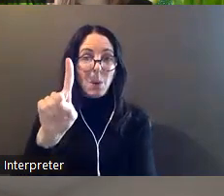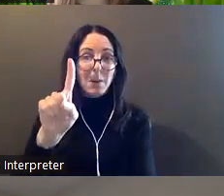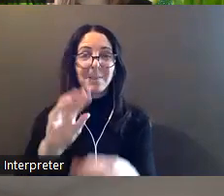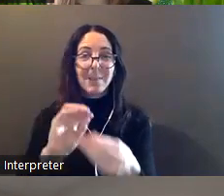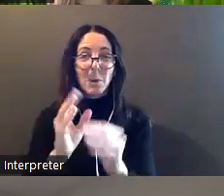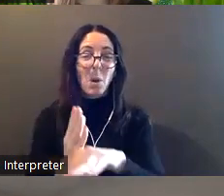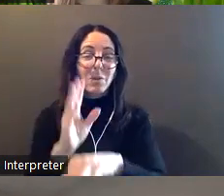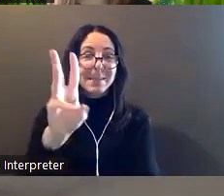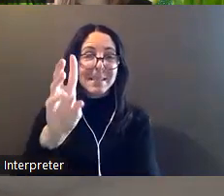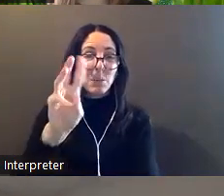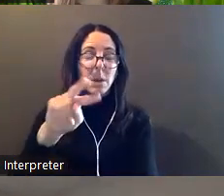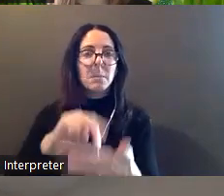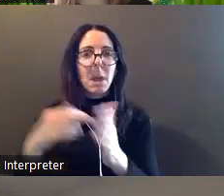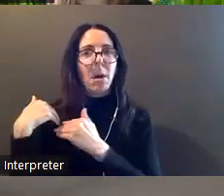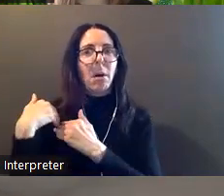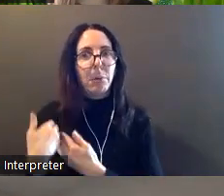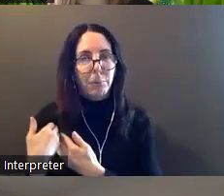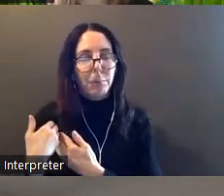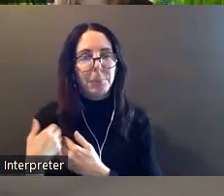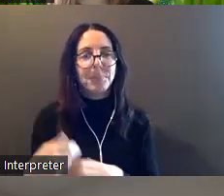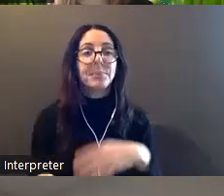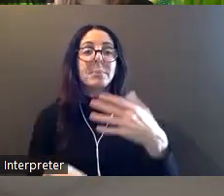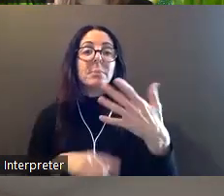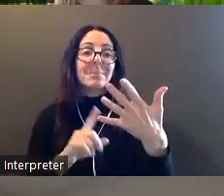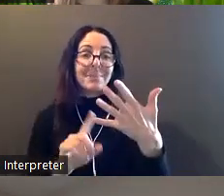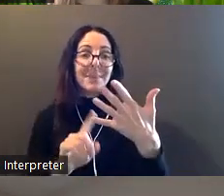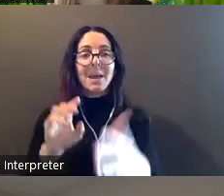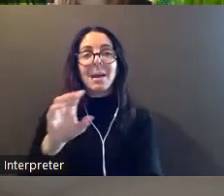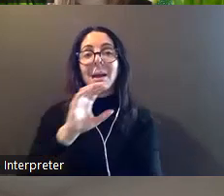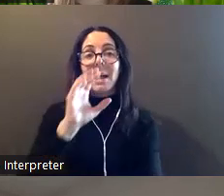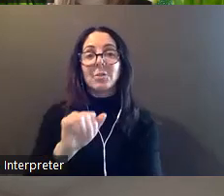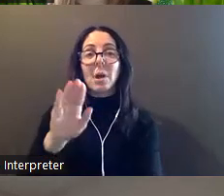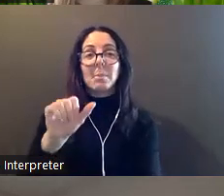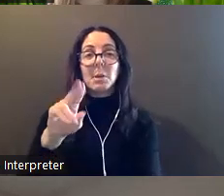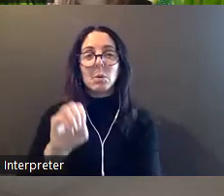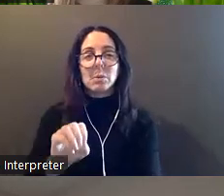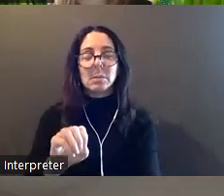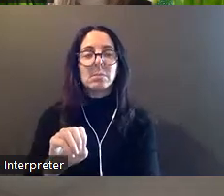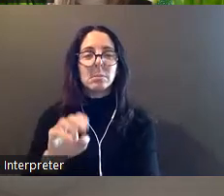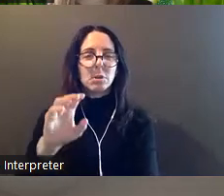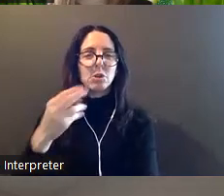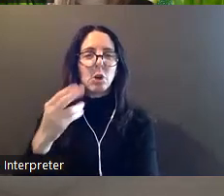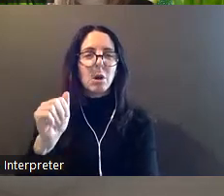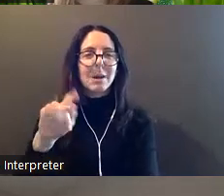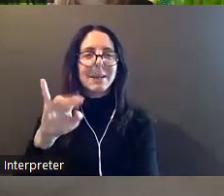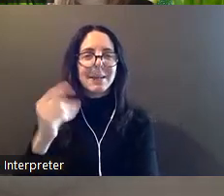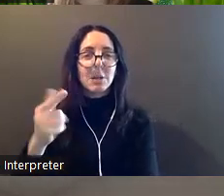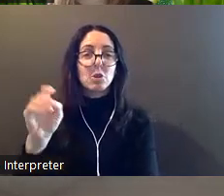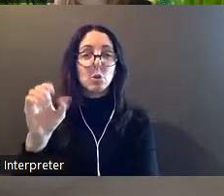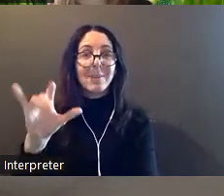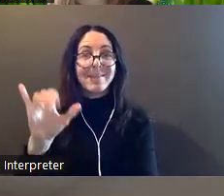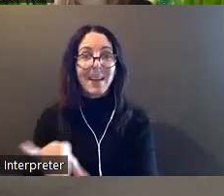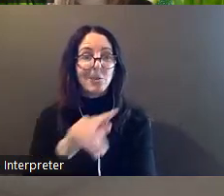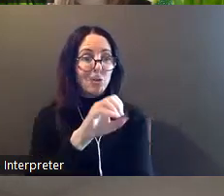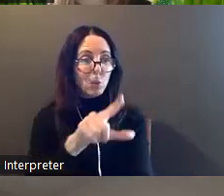severe burden. We also have our elder abuse charting tool. This is based off a tool designed to